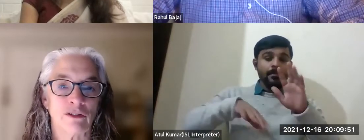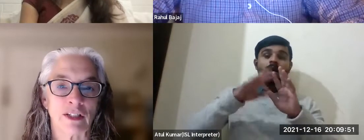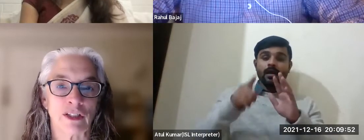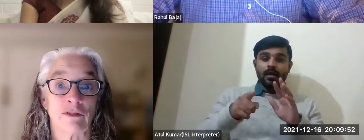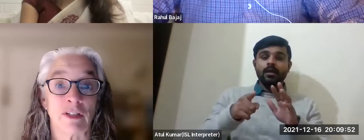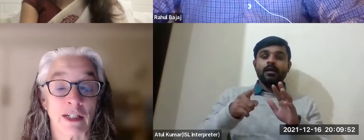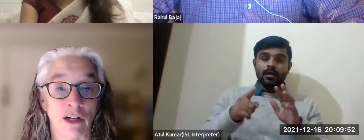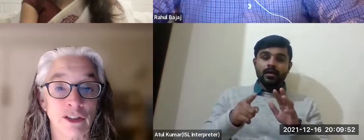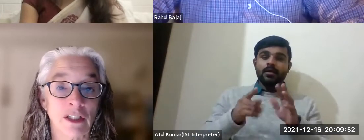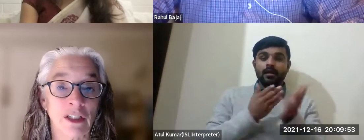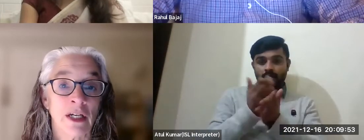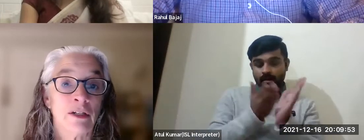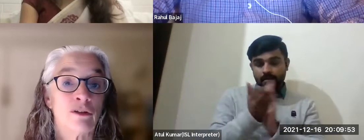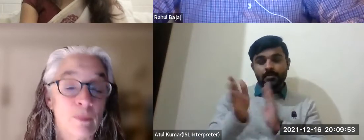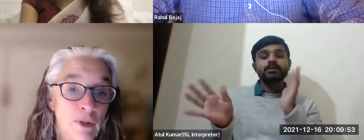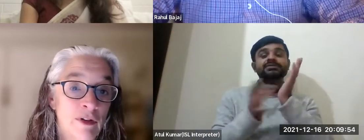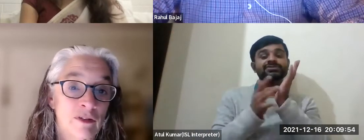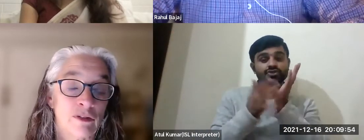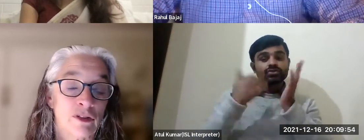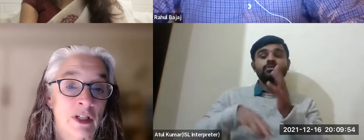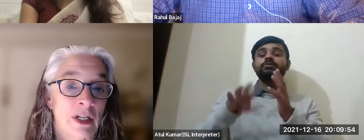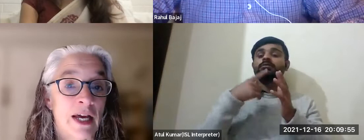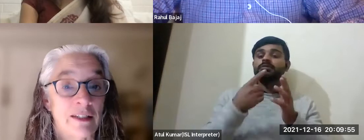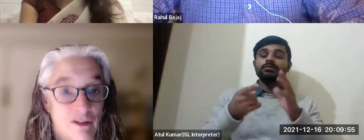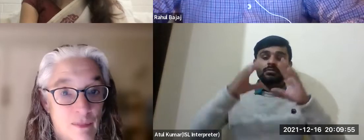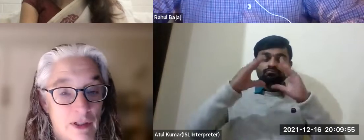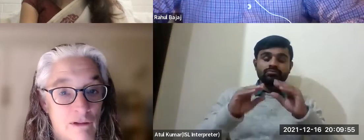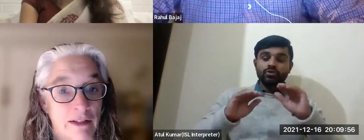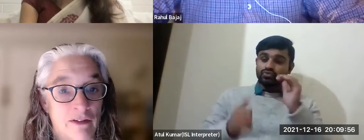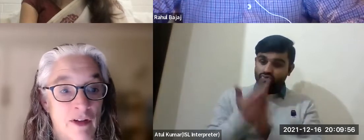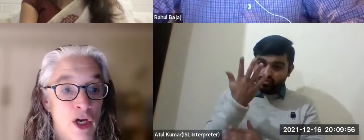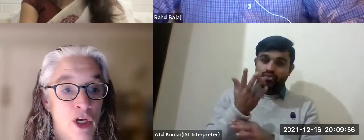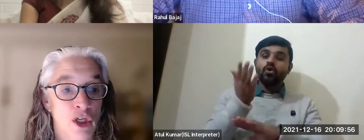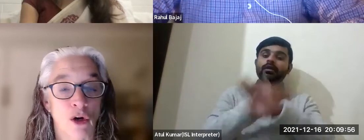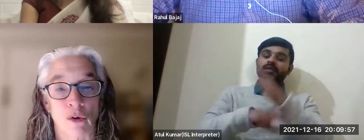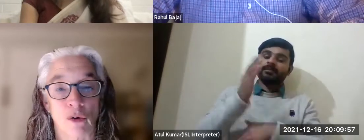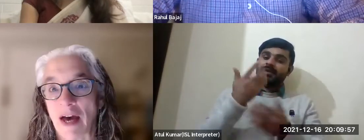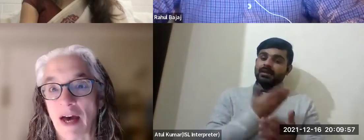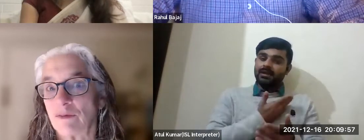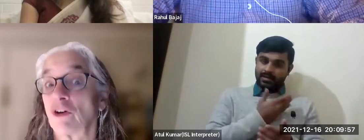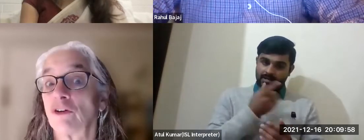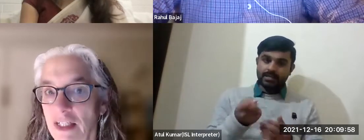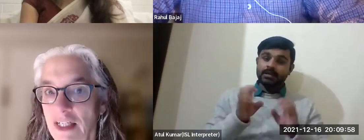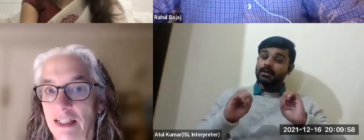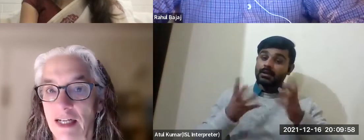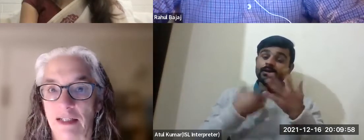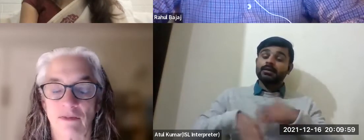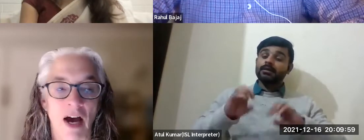at the intersection of technology, dispute resolution, and disability rights. So that